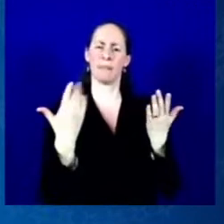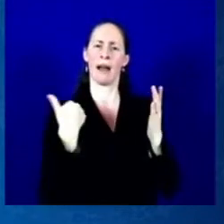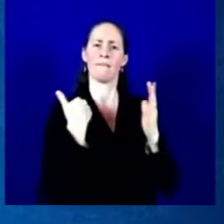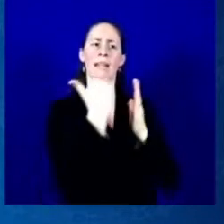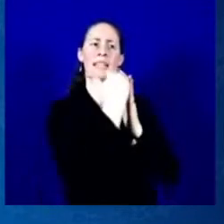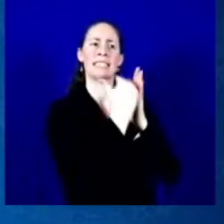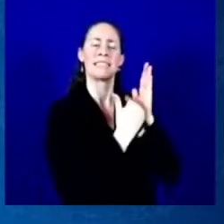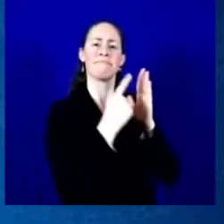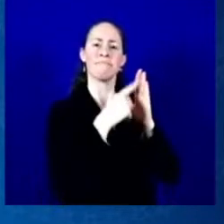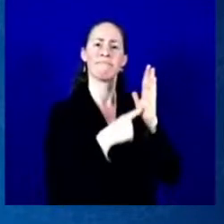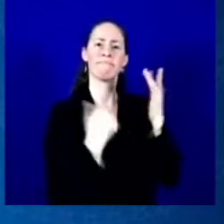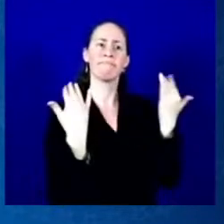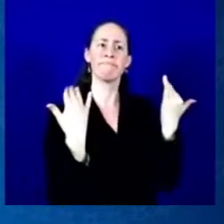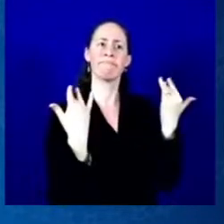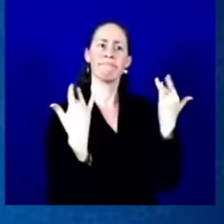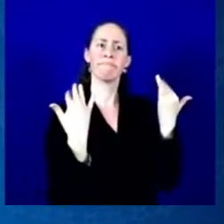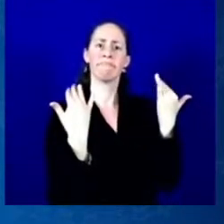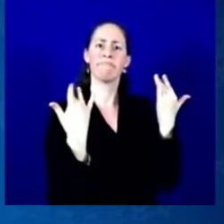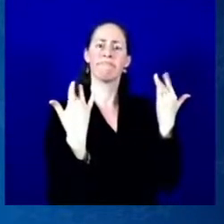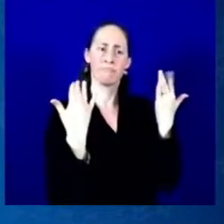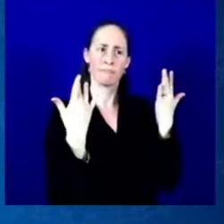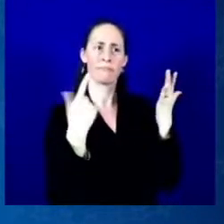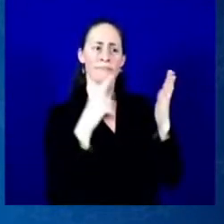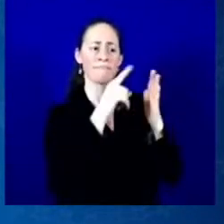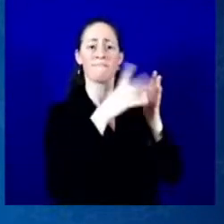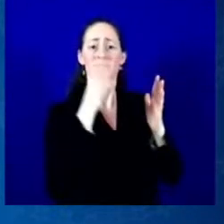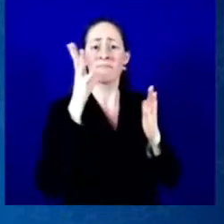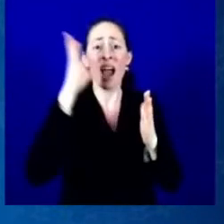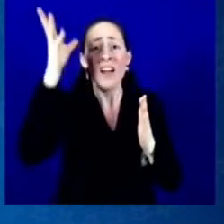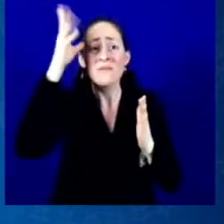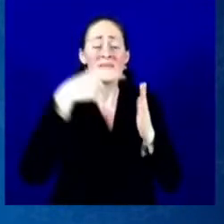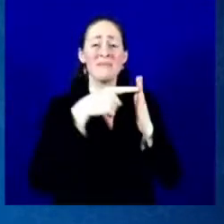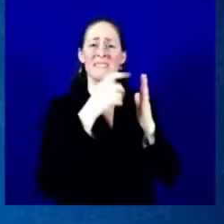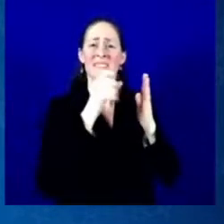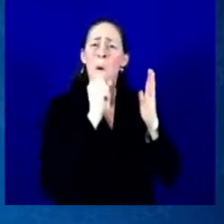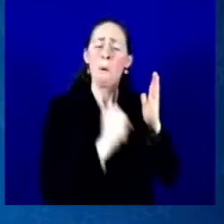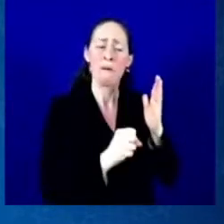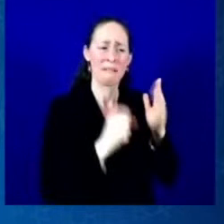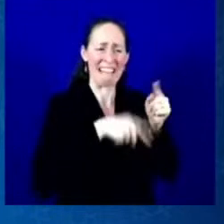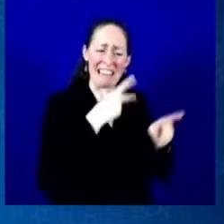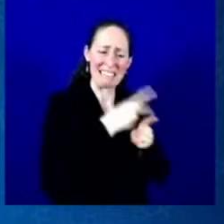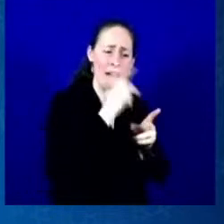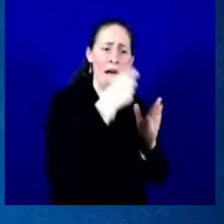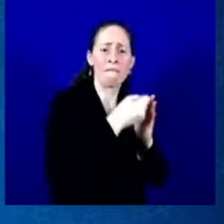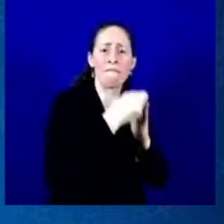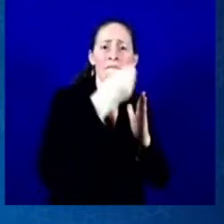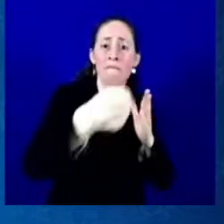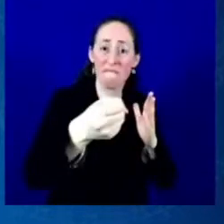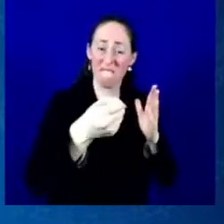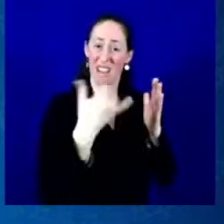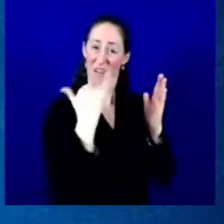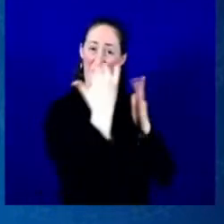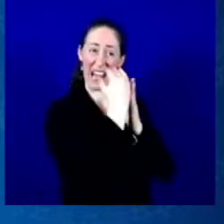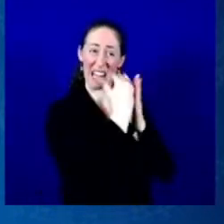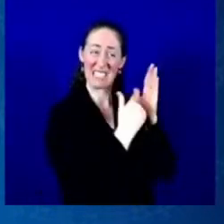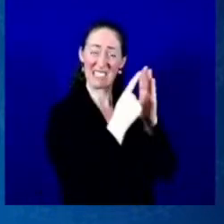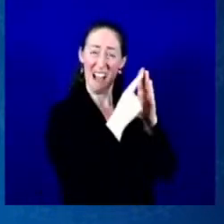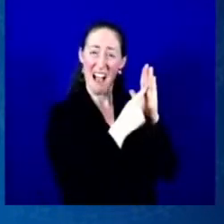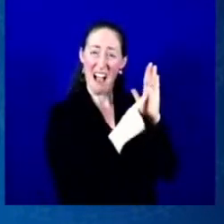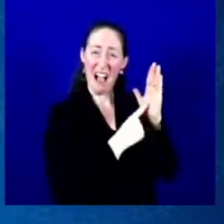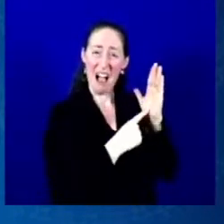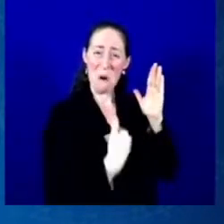one with disability. If you think it's not important, check out in your own district, Democrat or